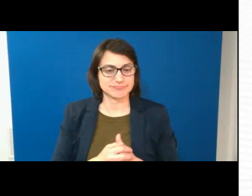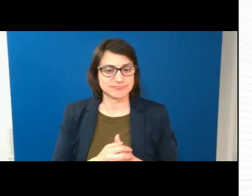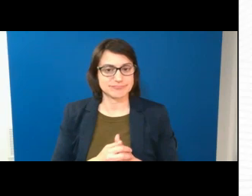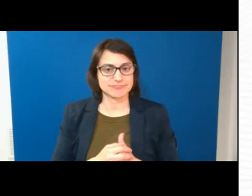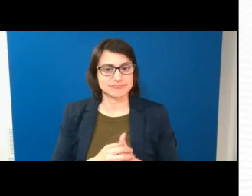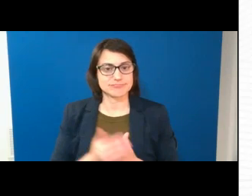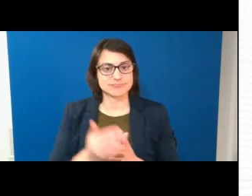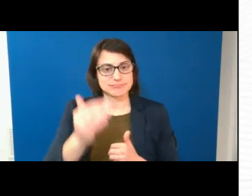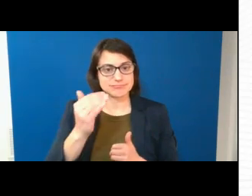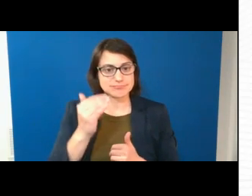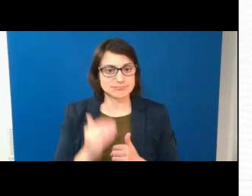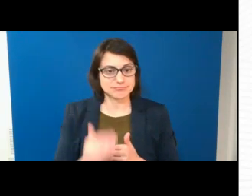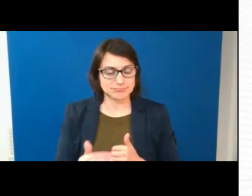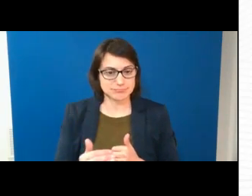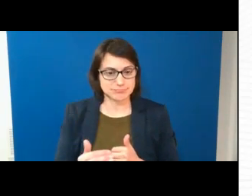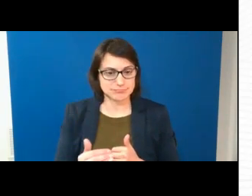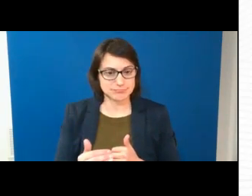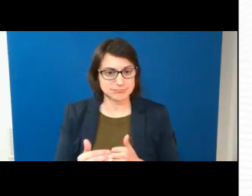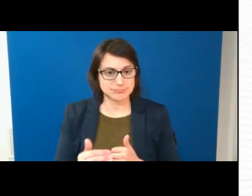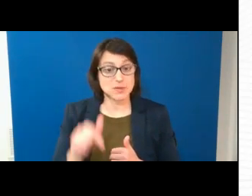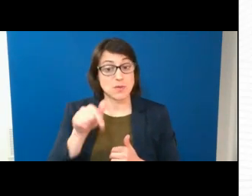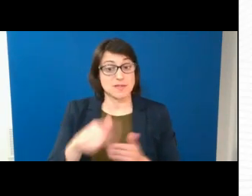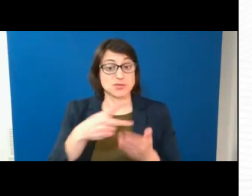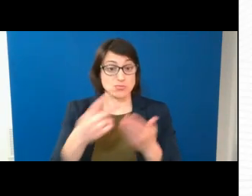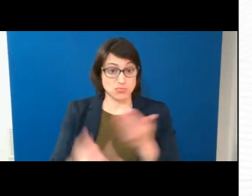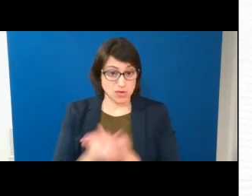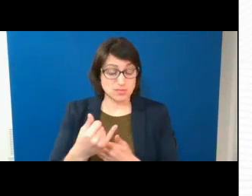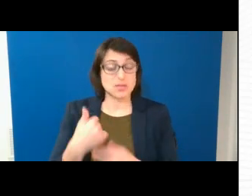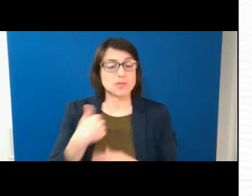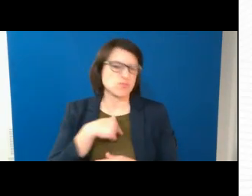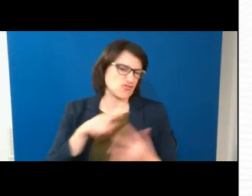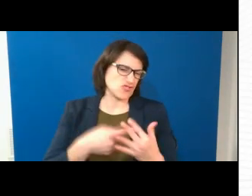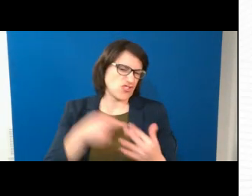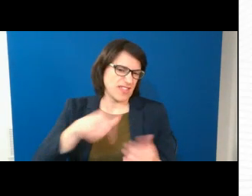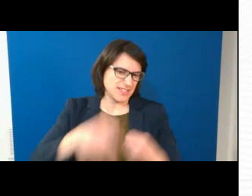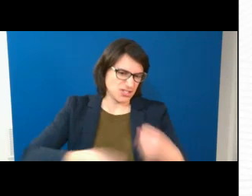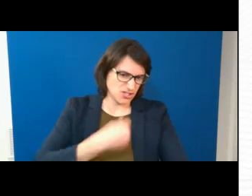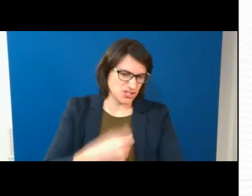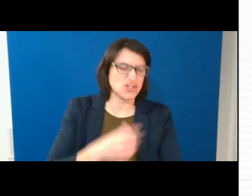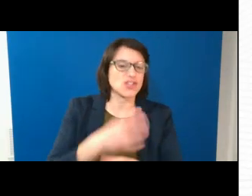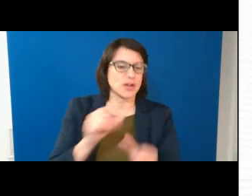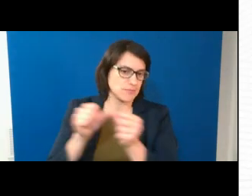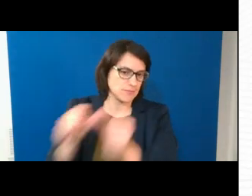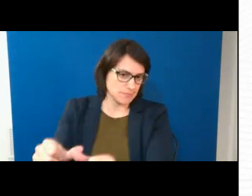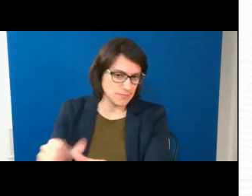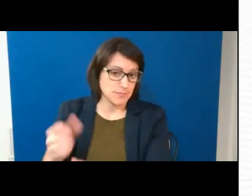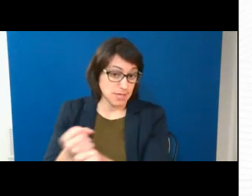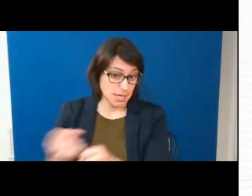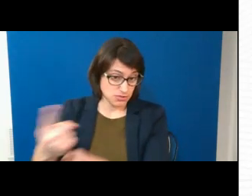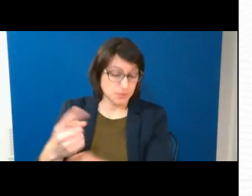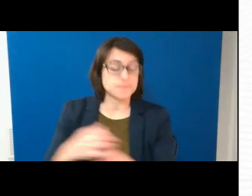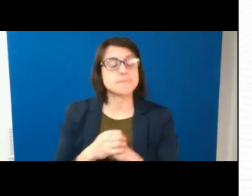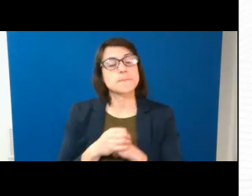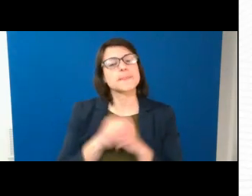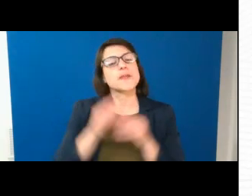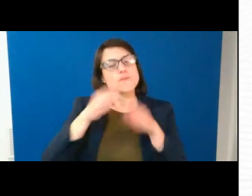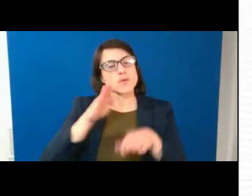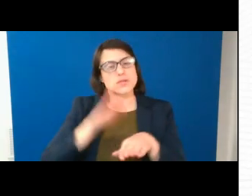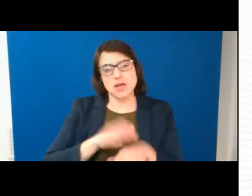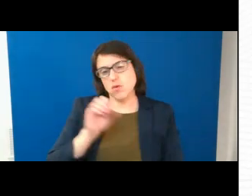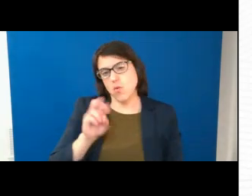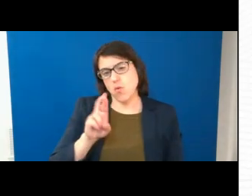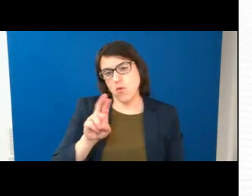So this project, which we're starting, this year and moving into next year, is really focused on Orlando.